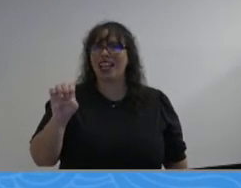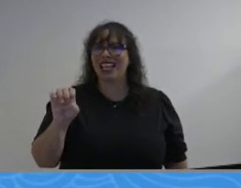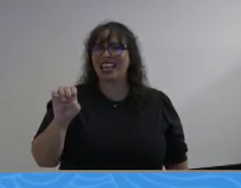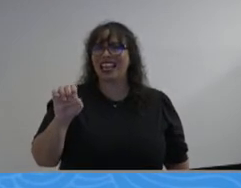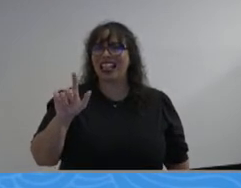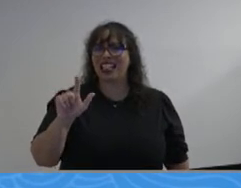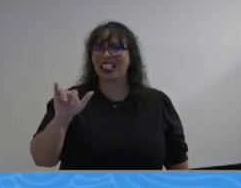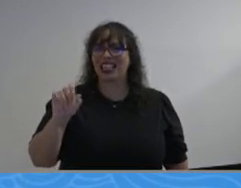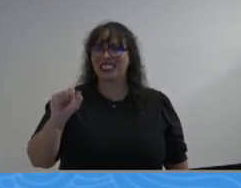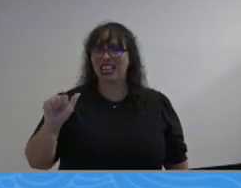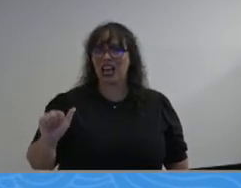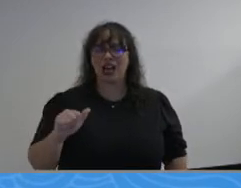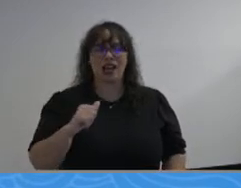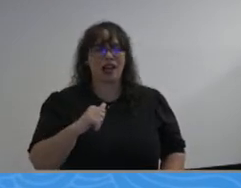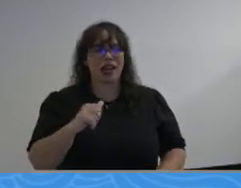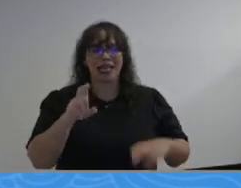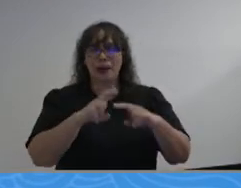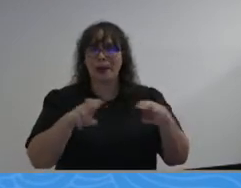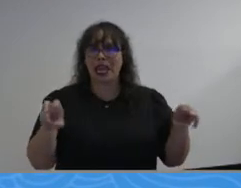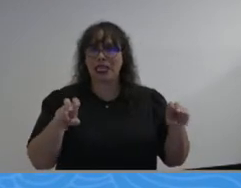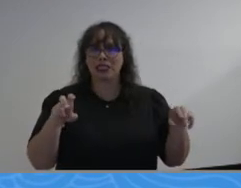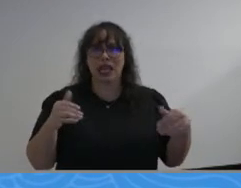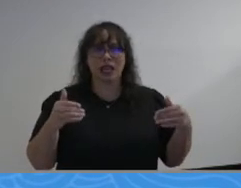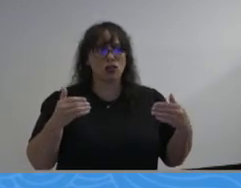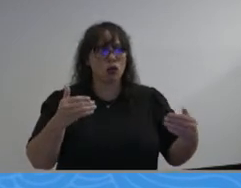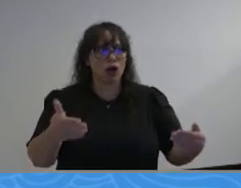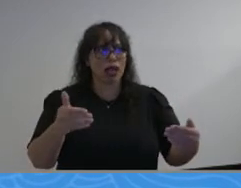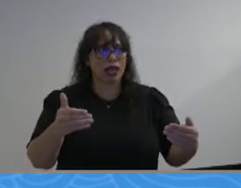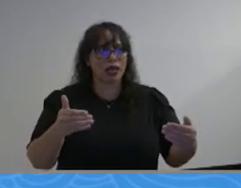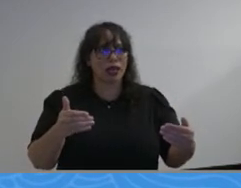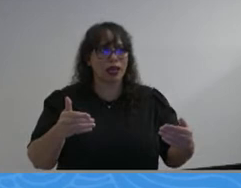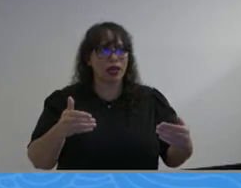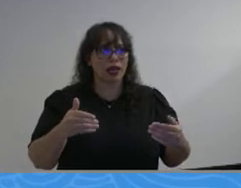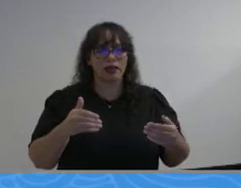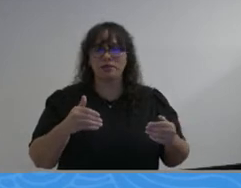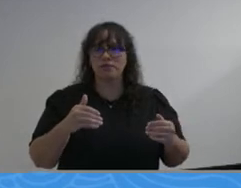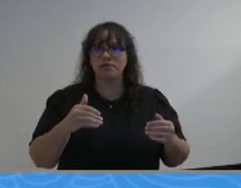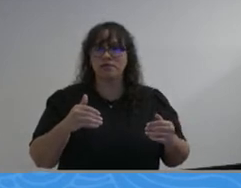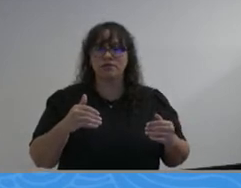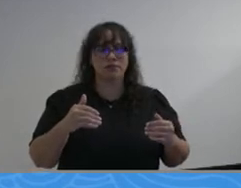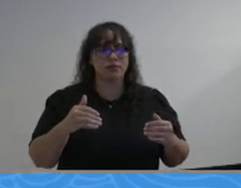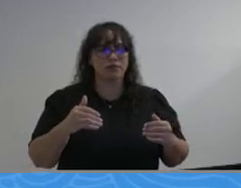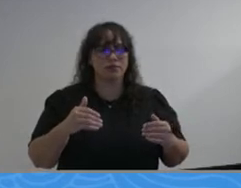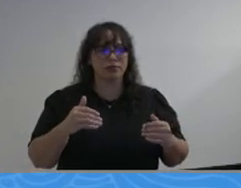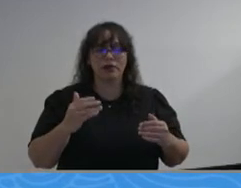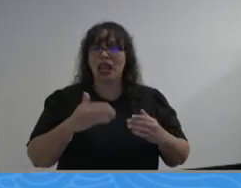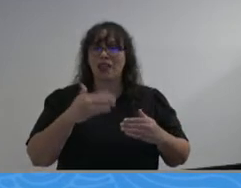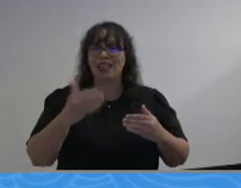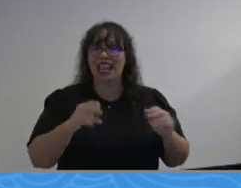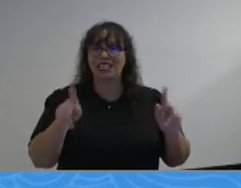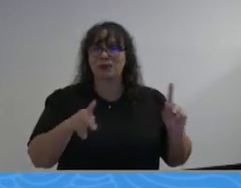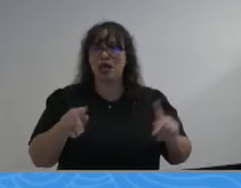to our pinners, can you please go ahead and get our pinner, our next people pinned, and that would